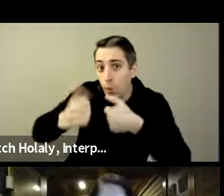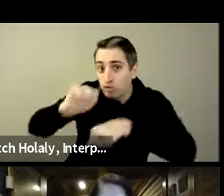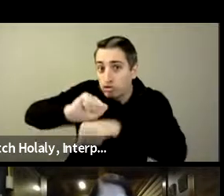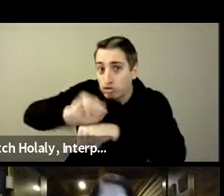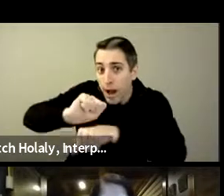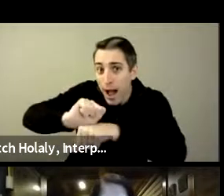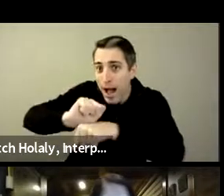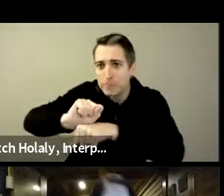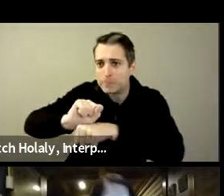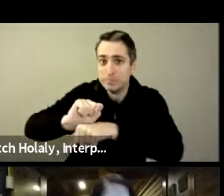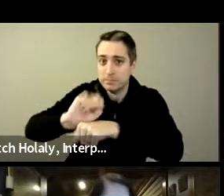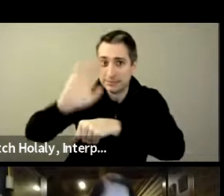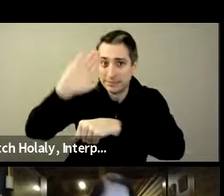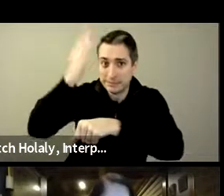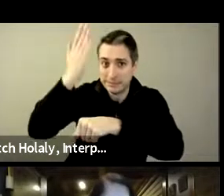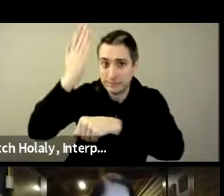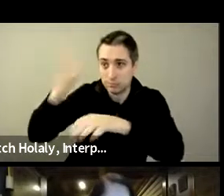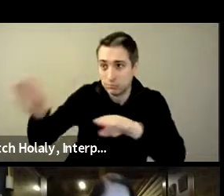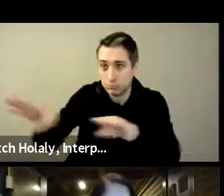we help?